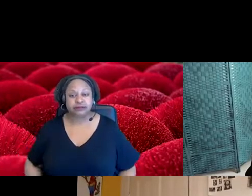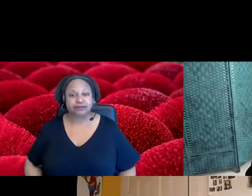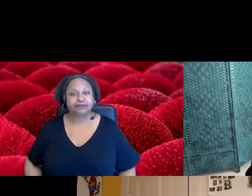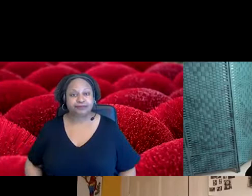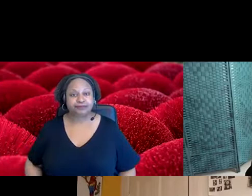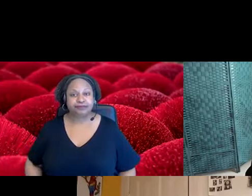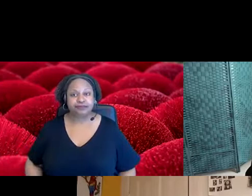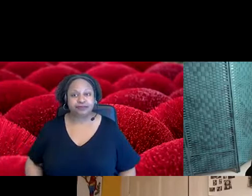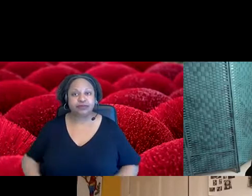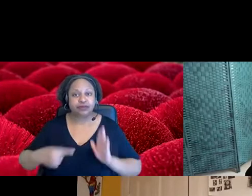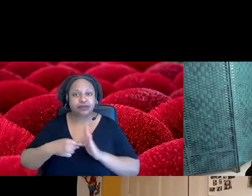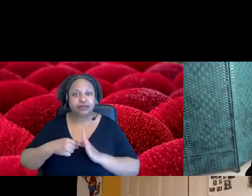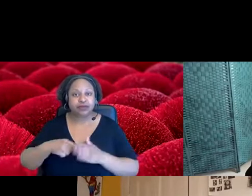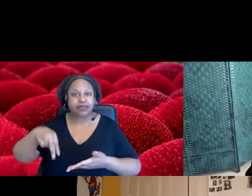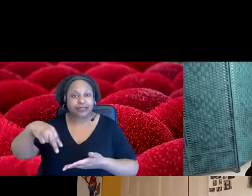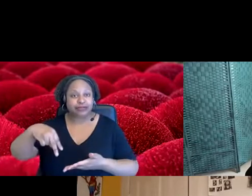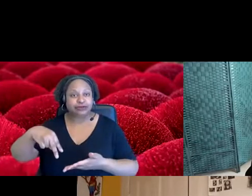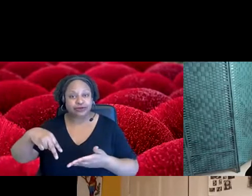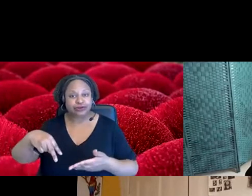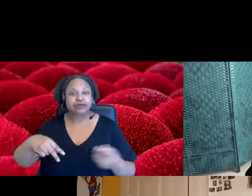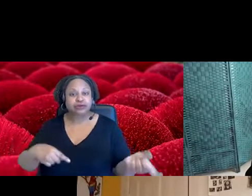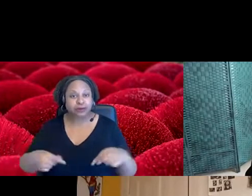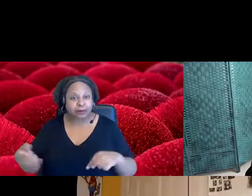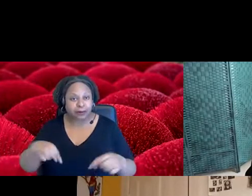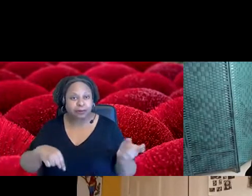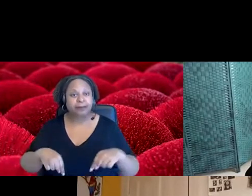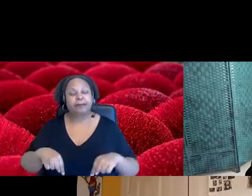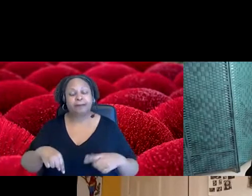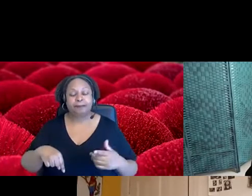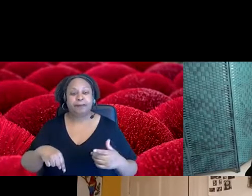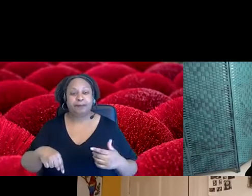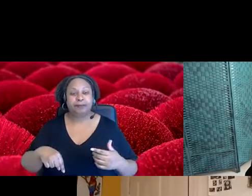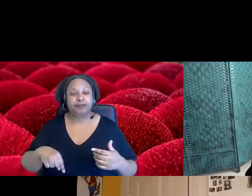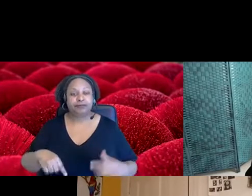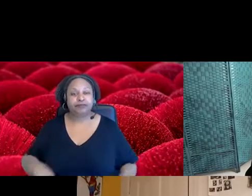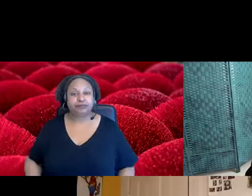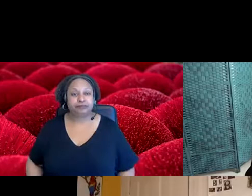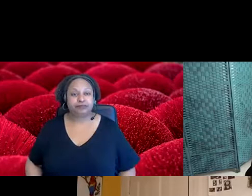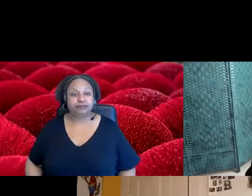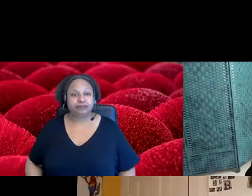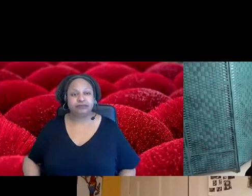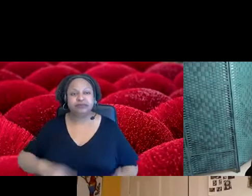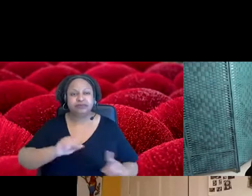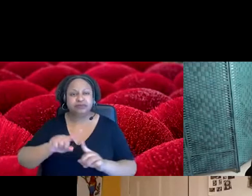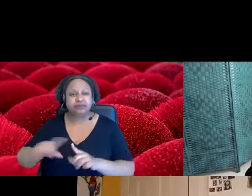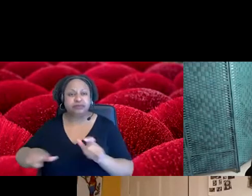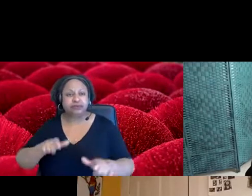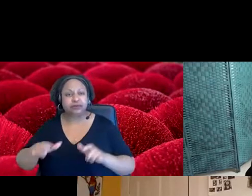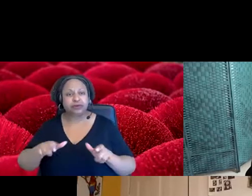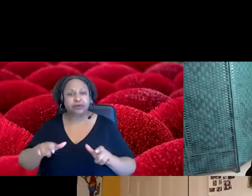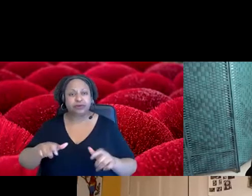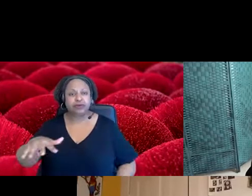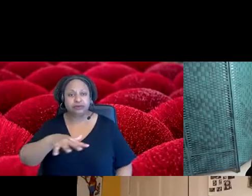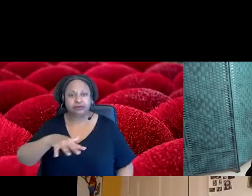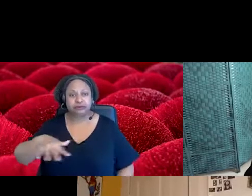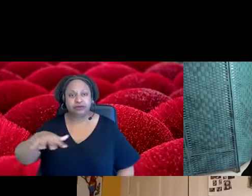come into a space and, you know, a variety of different sizes, and the people in charge at the front desk